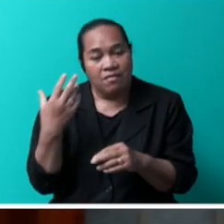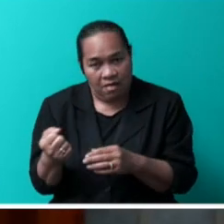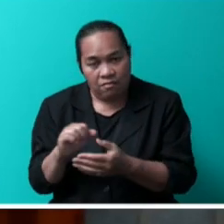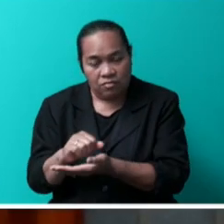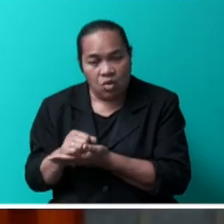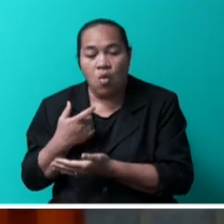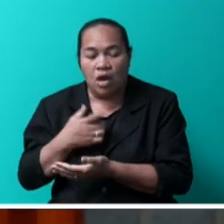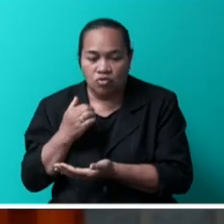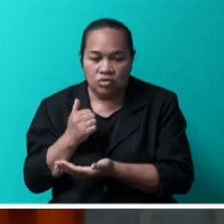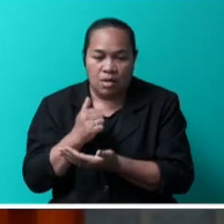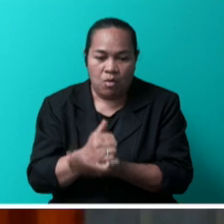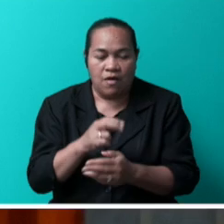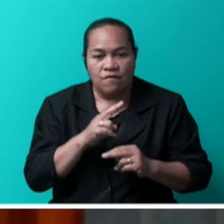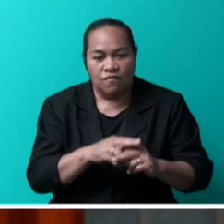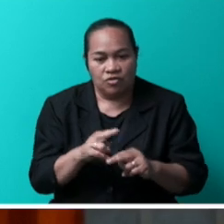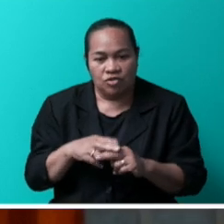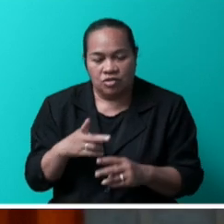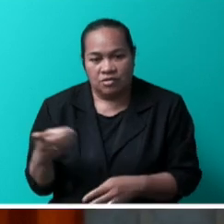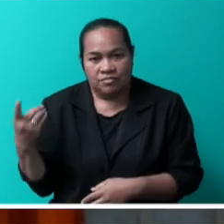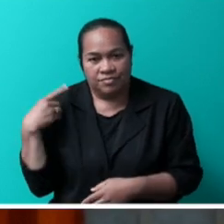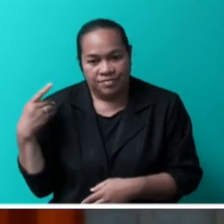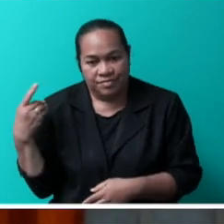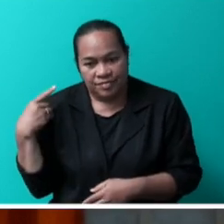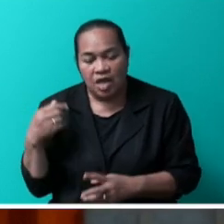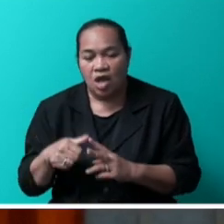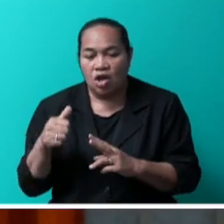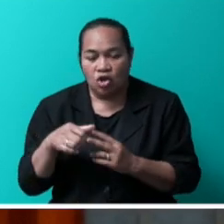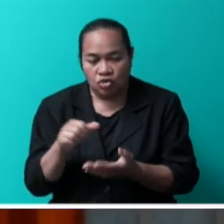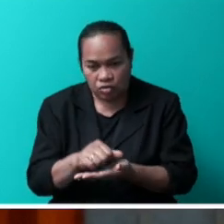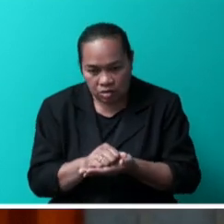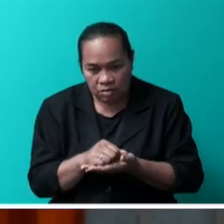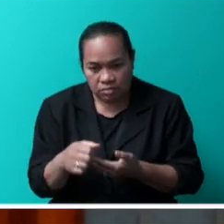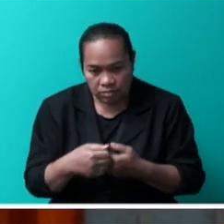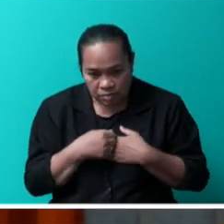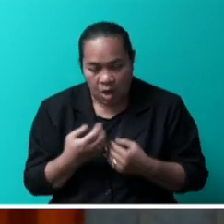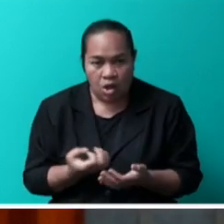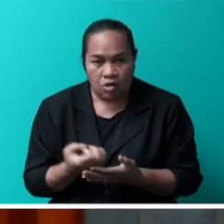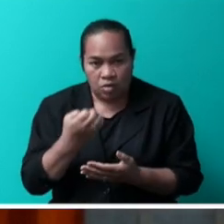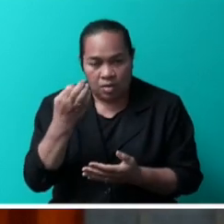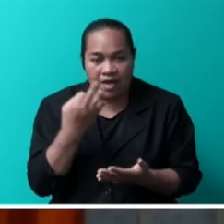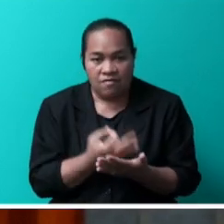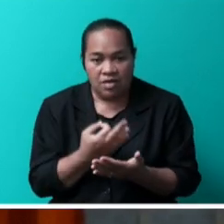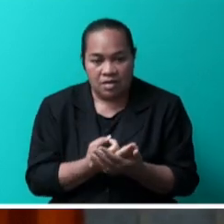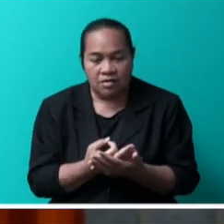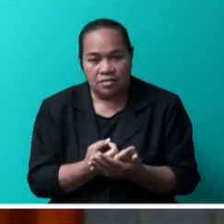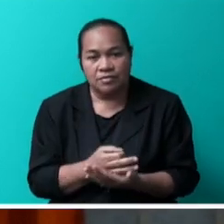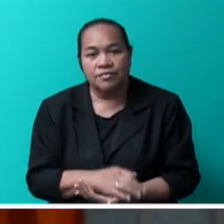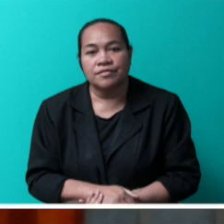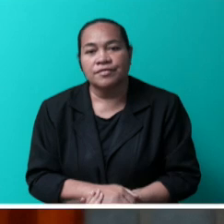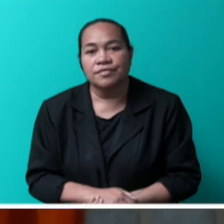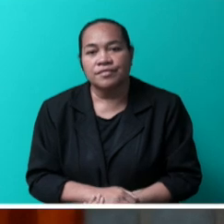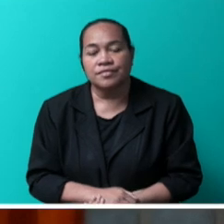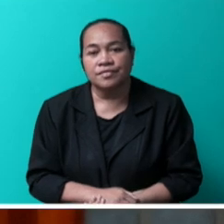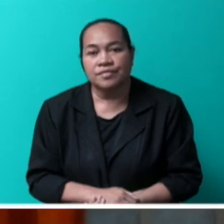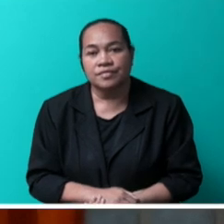support Fiji's external obligation and to preserve our economic and financial stability. As